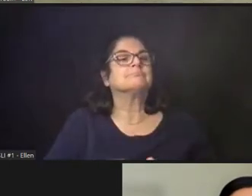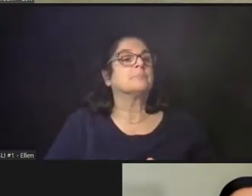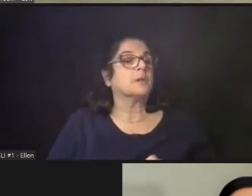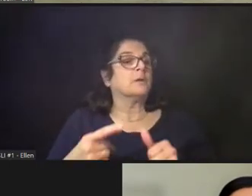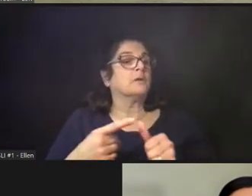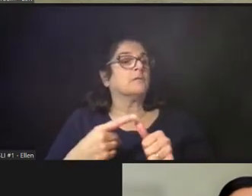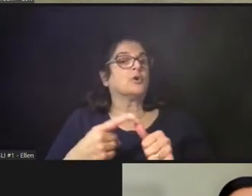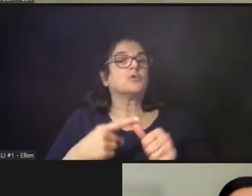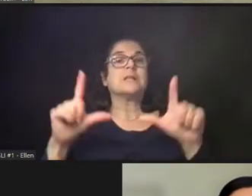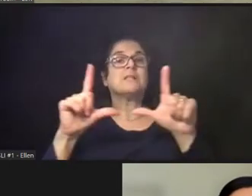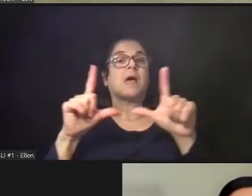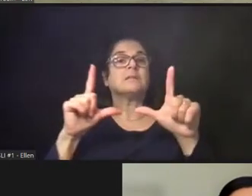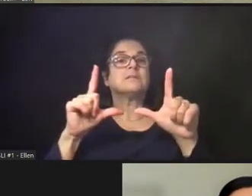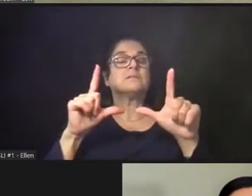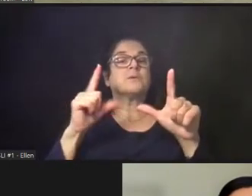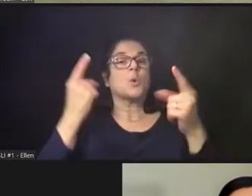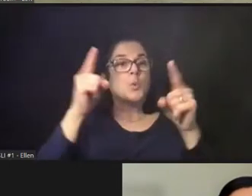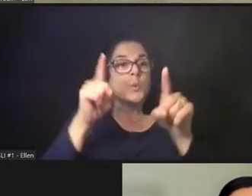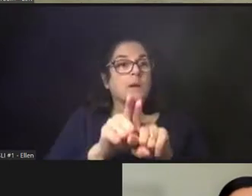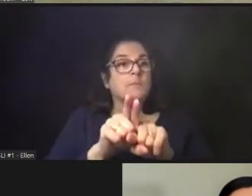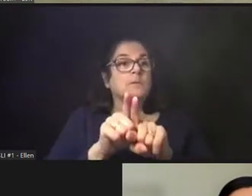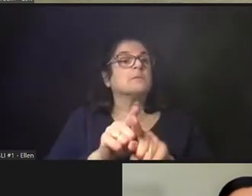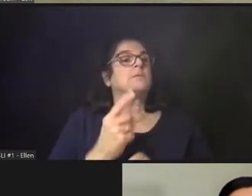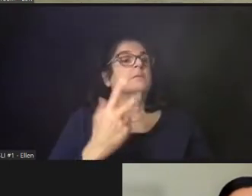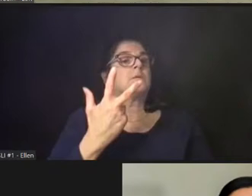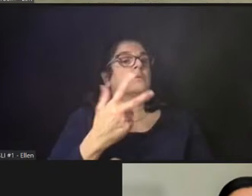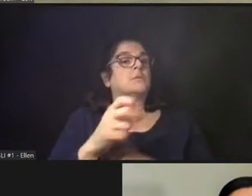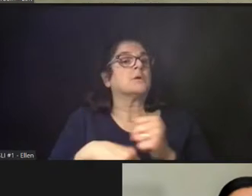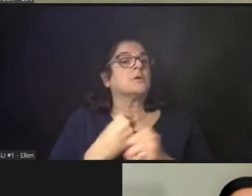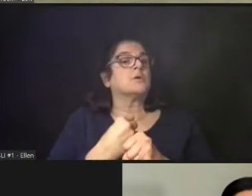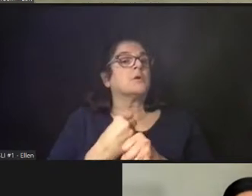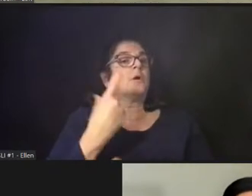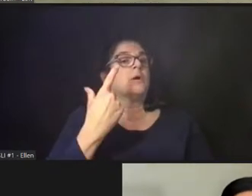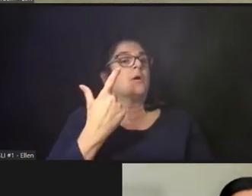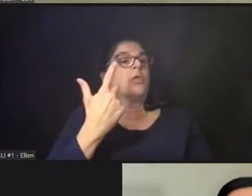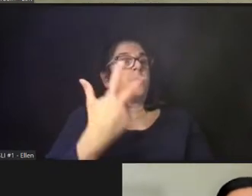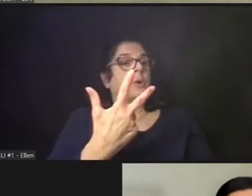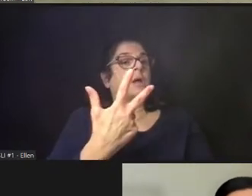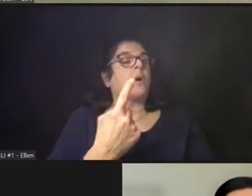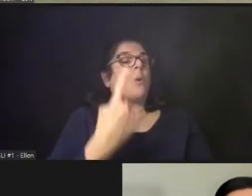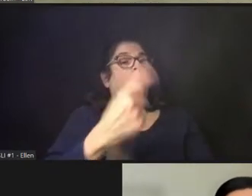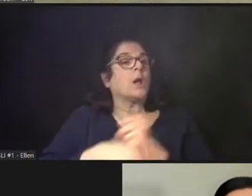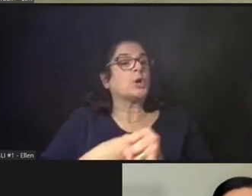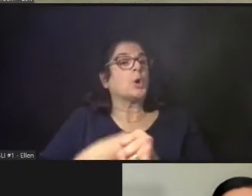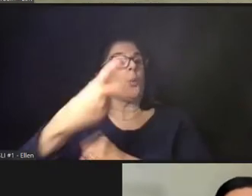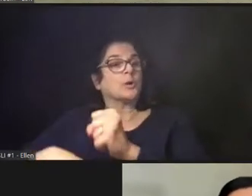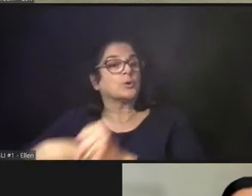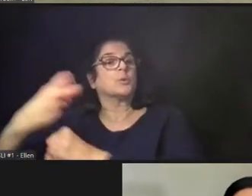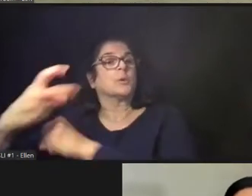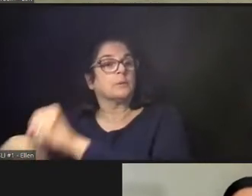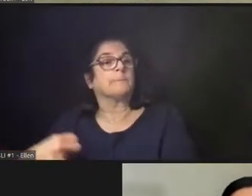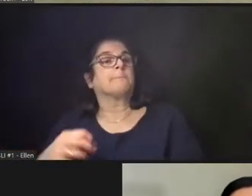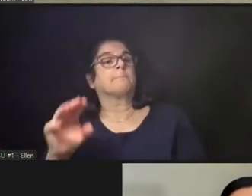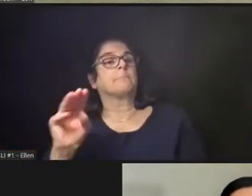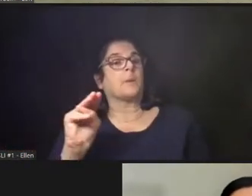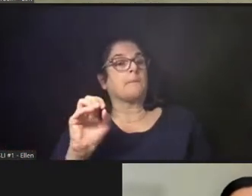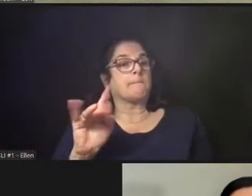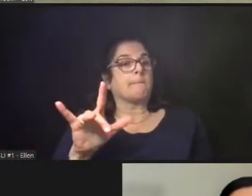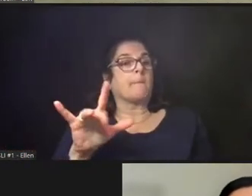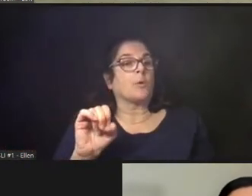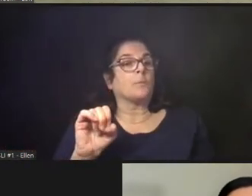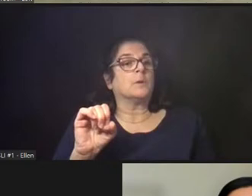with 2 one-year options to extend. Mobile Cubes and the CTA exercised the first one-year option in February